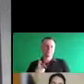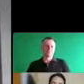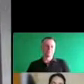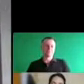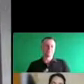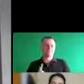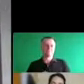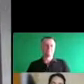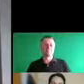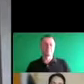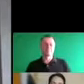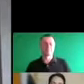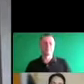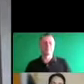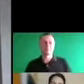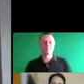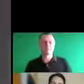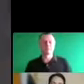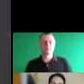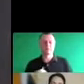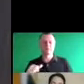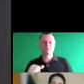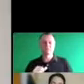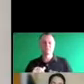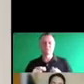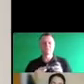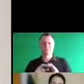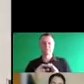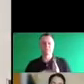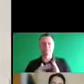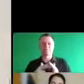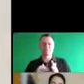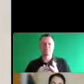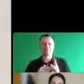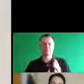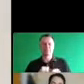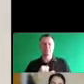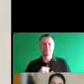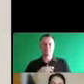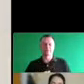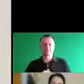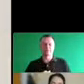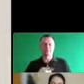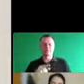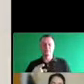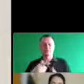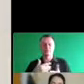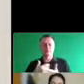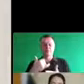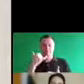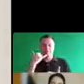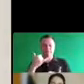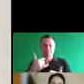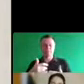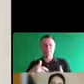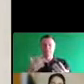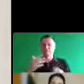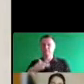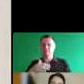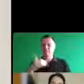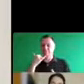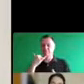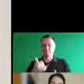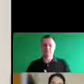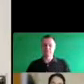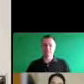started, I should do an advert for Samsung, because the very beginning I was doing everything using my telephone, like anywhere I could, like, you